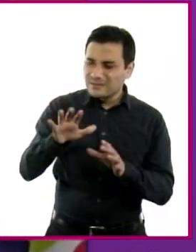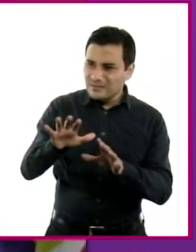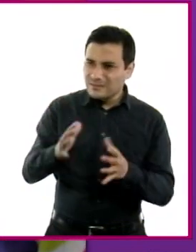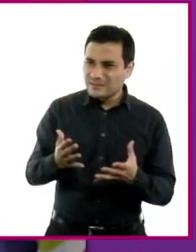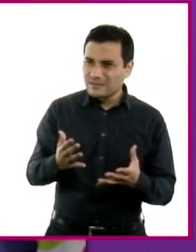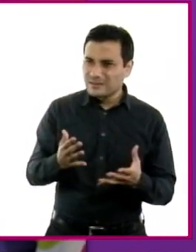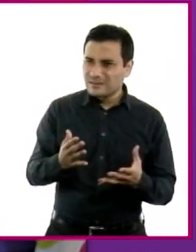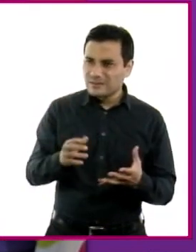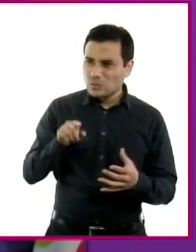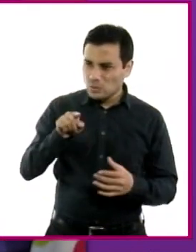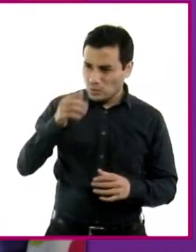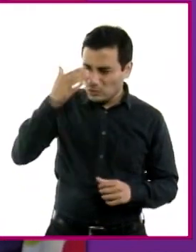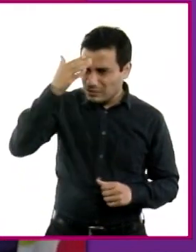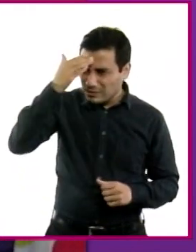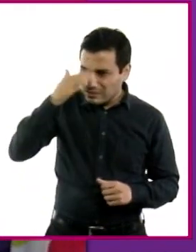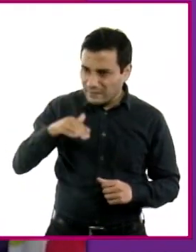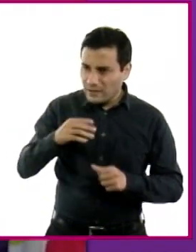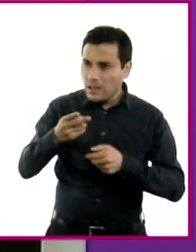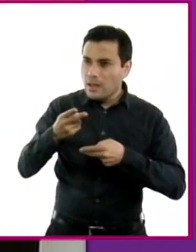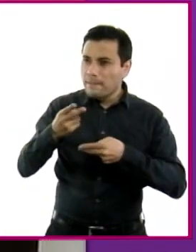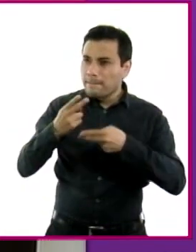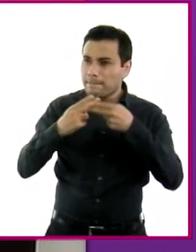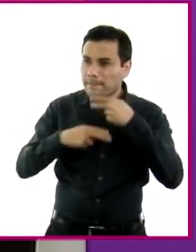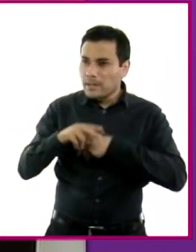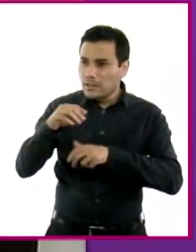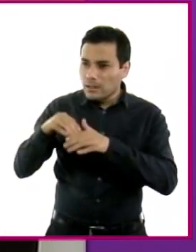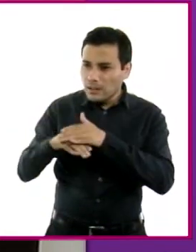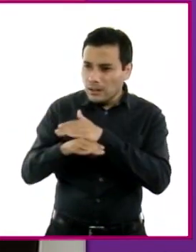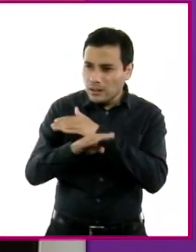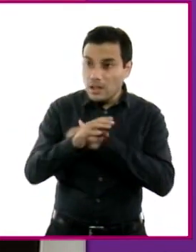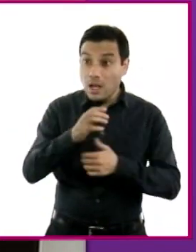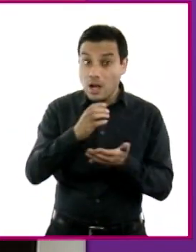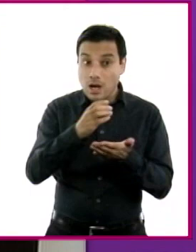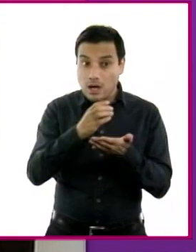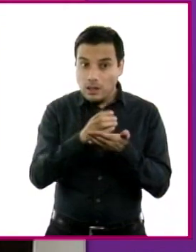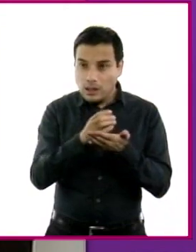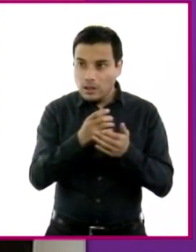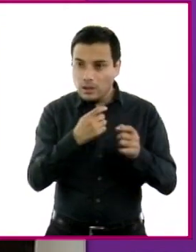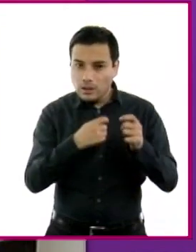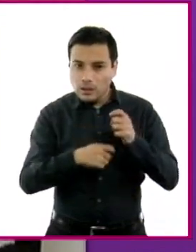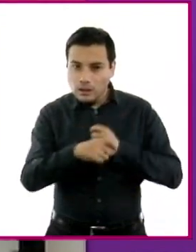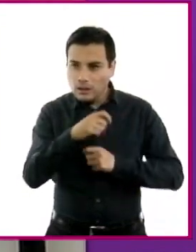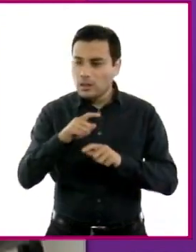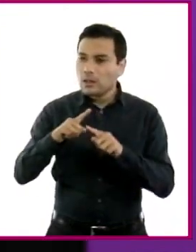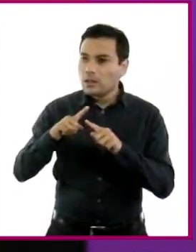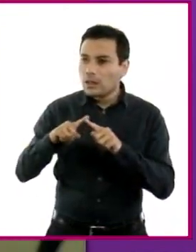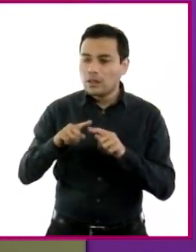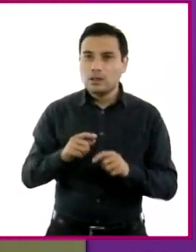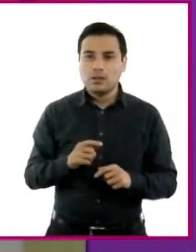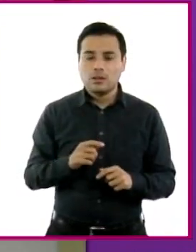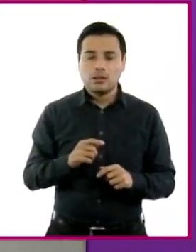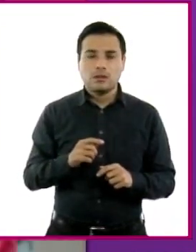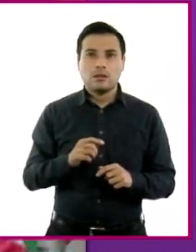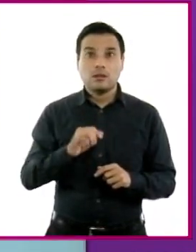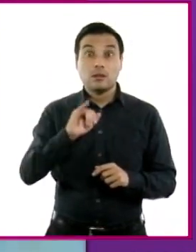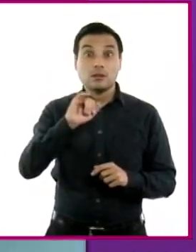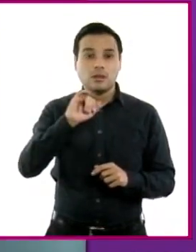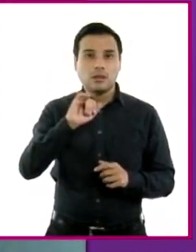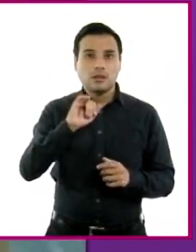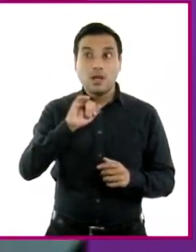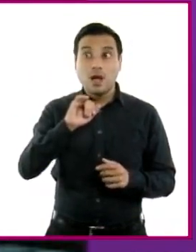Do you know who came in and changed the notebook? Yes. No, Oh? they went that